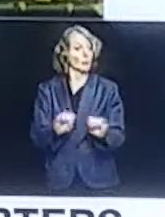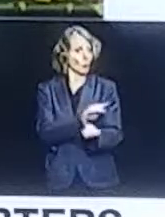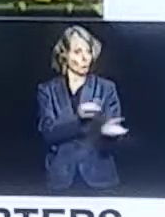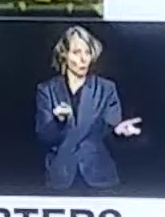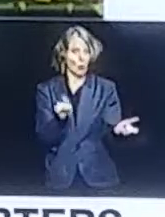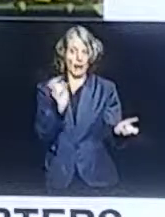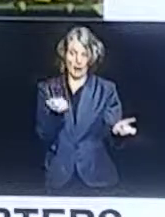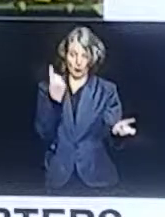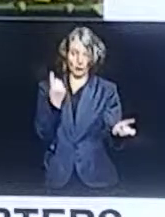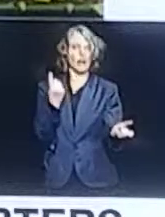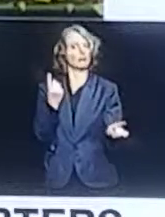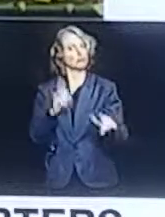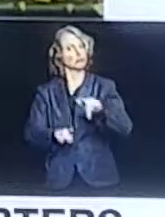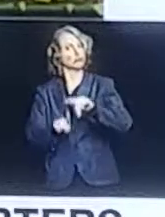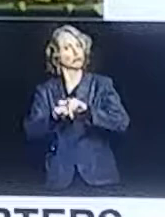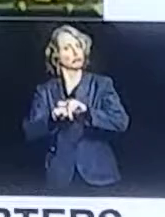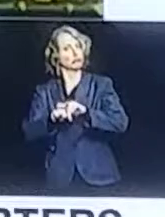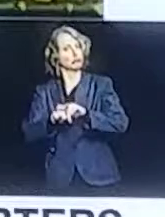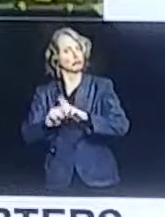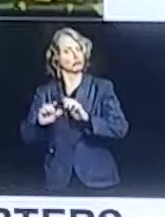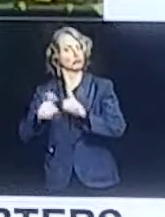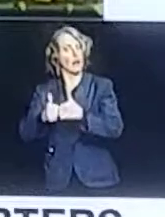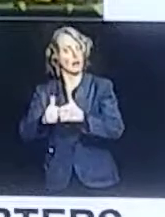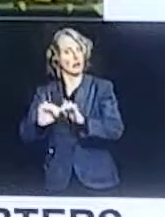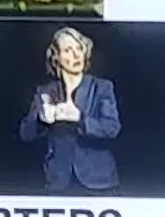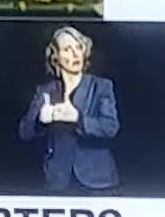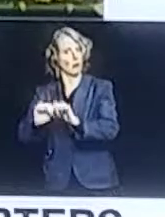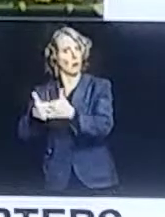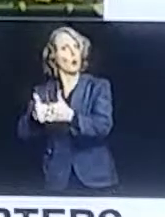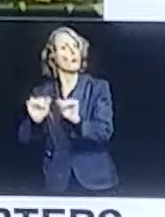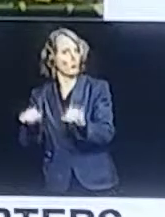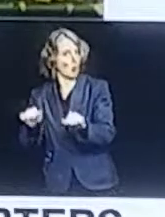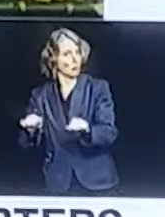are facing challenges in terms of the production and distribution